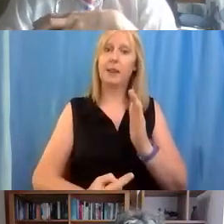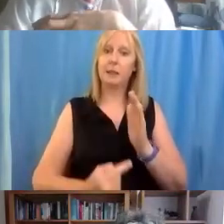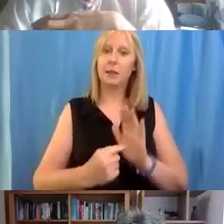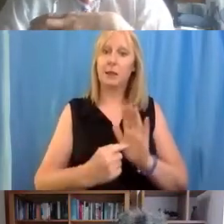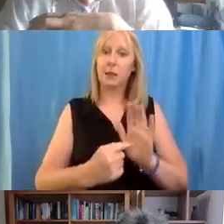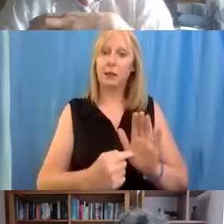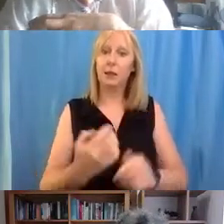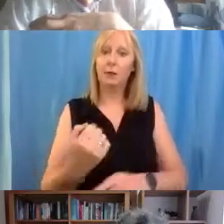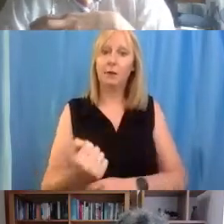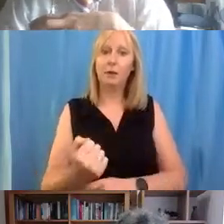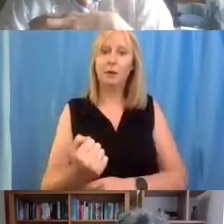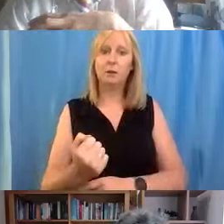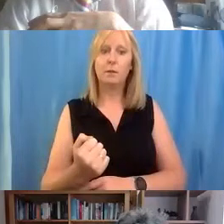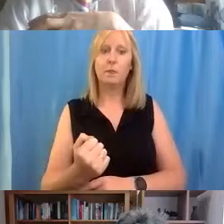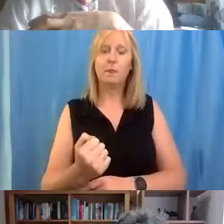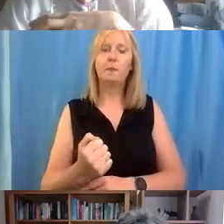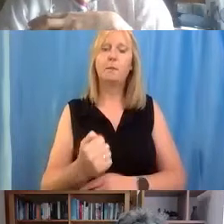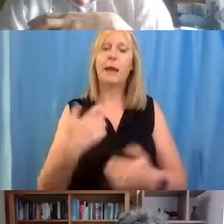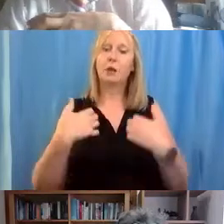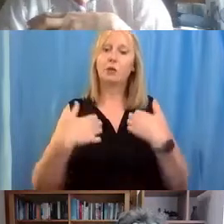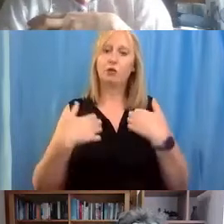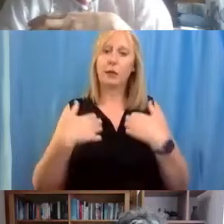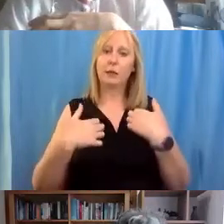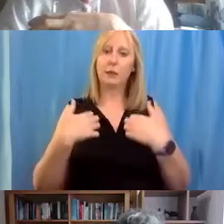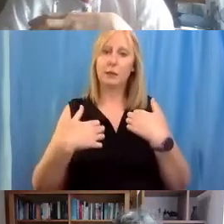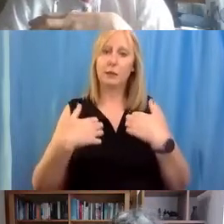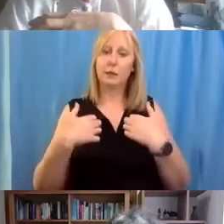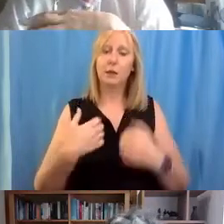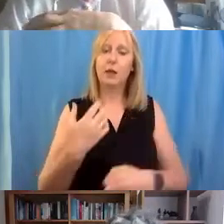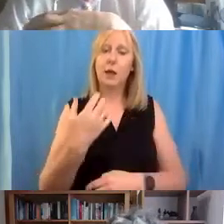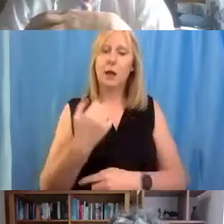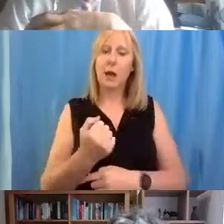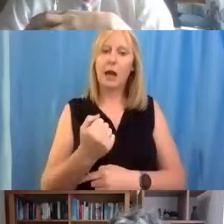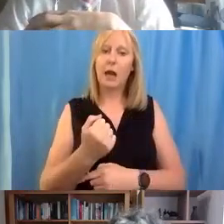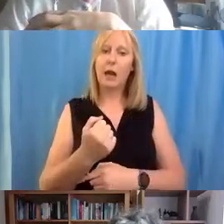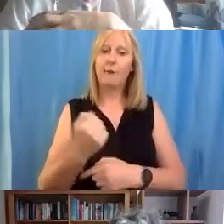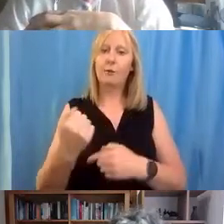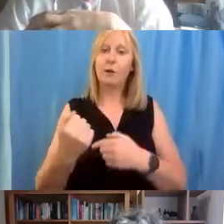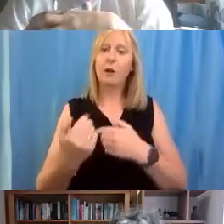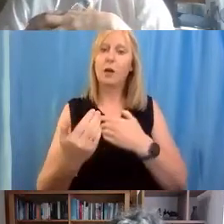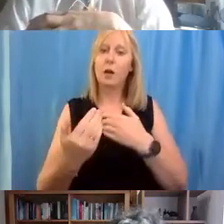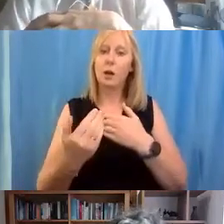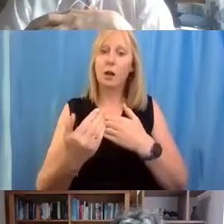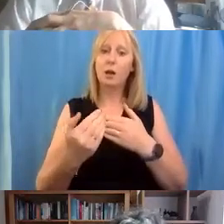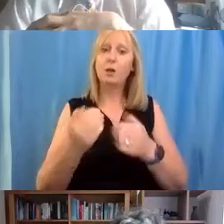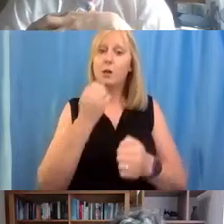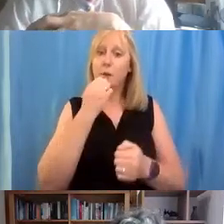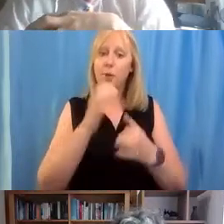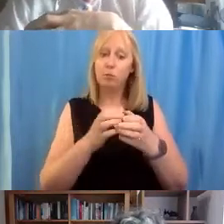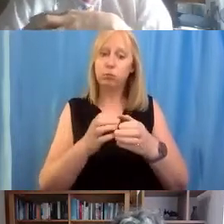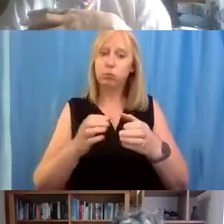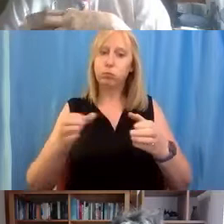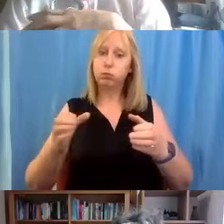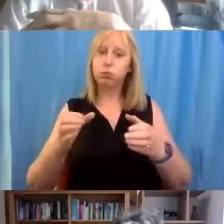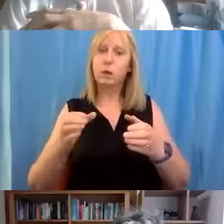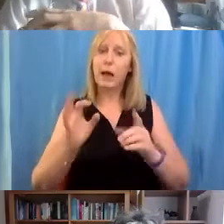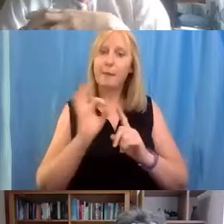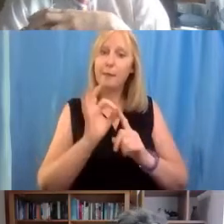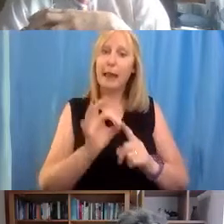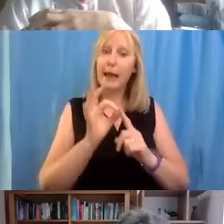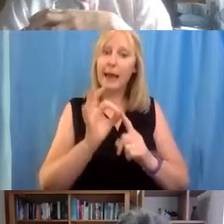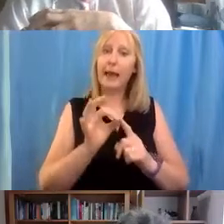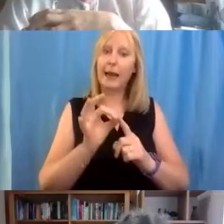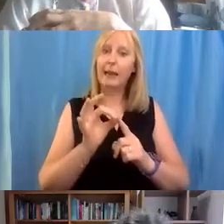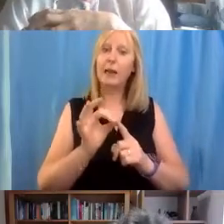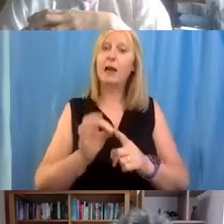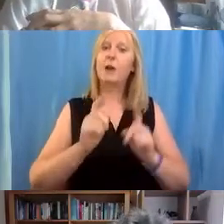finding, interestingly, that there's an increased number who apply for a public appointment and are appointed to